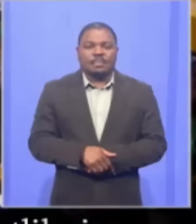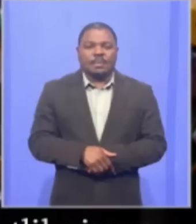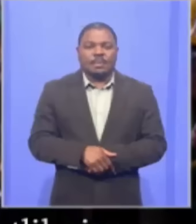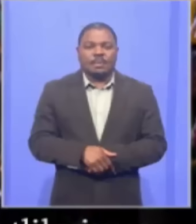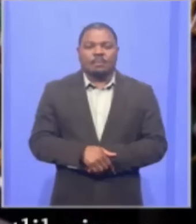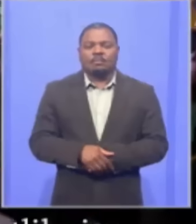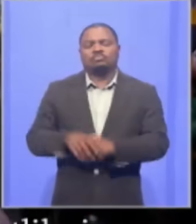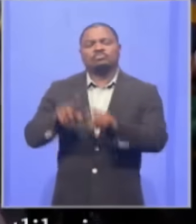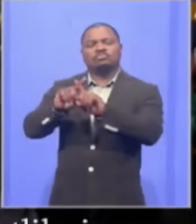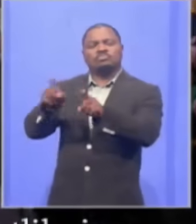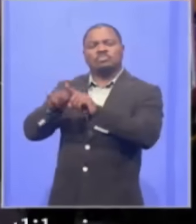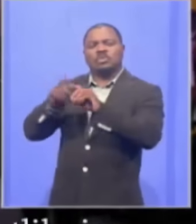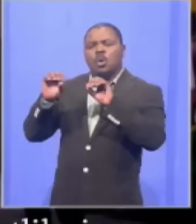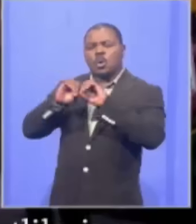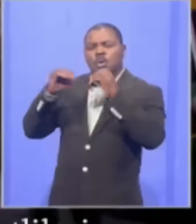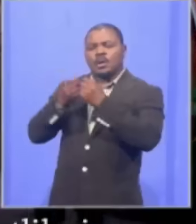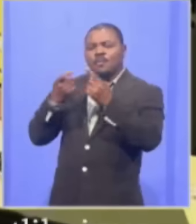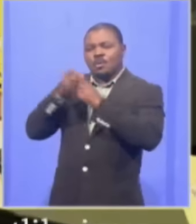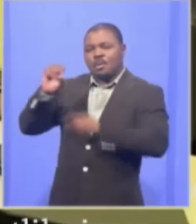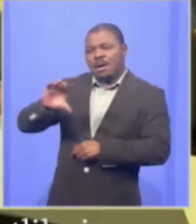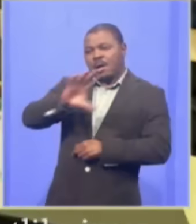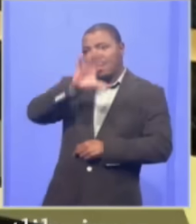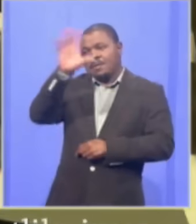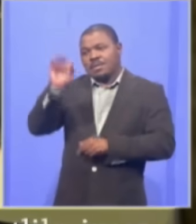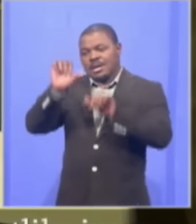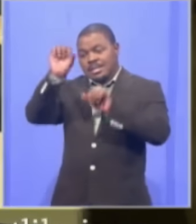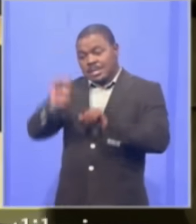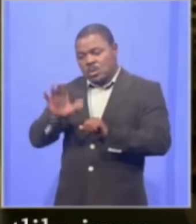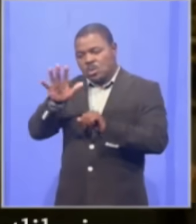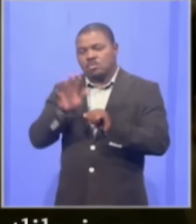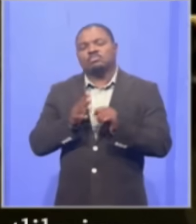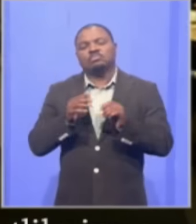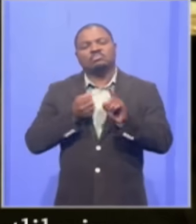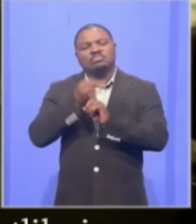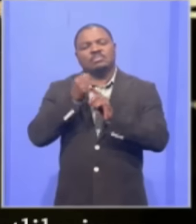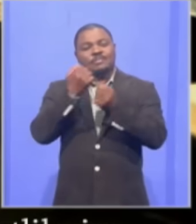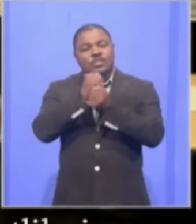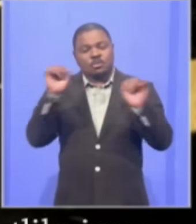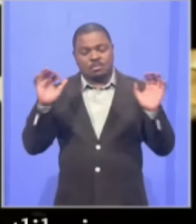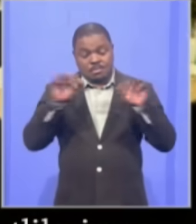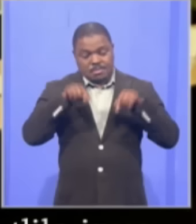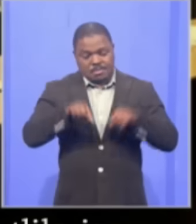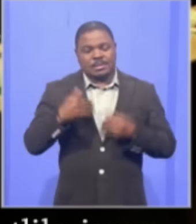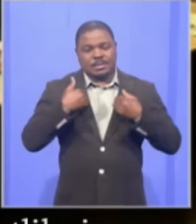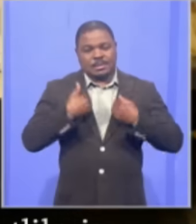Baetapele ba mekga ya tokoloho ka borwa ba Afrika ba tlo tshwara kopano Afrika Borwa ka Sontaha.